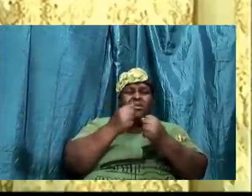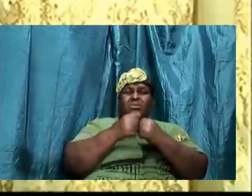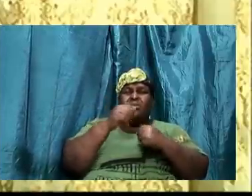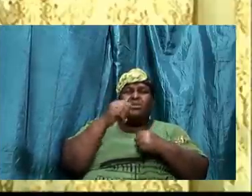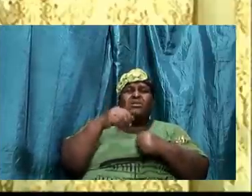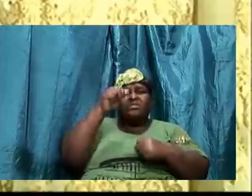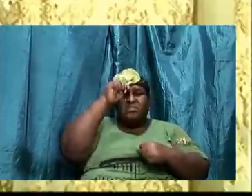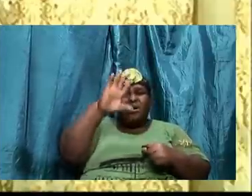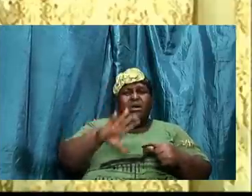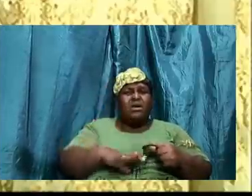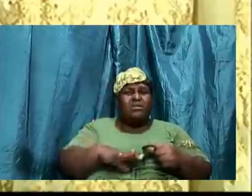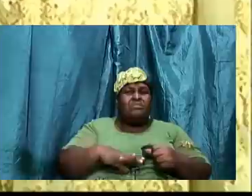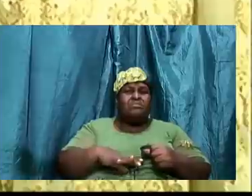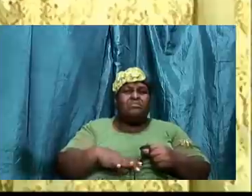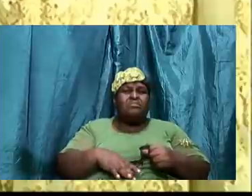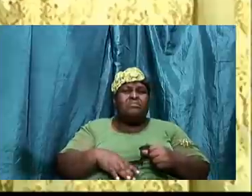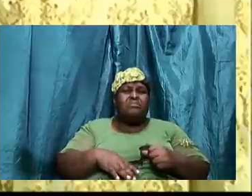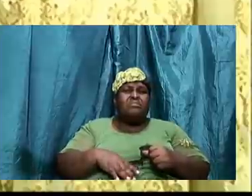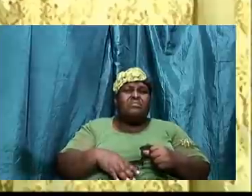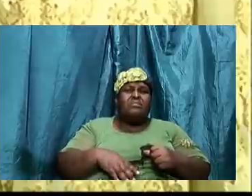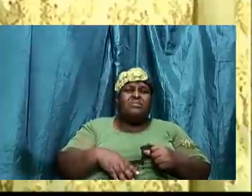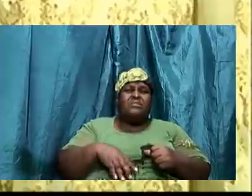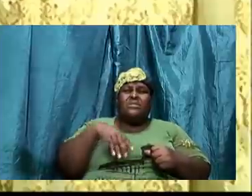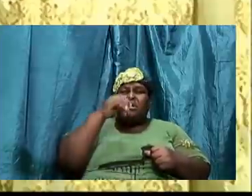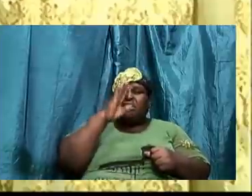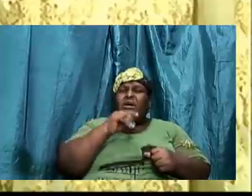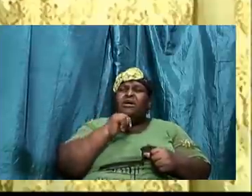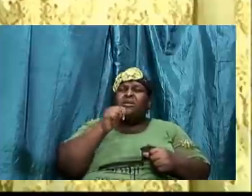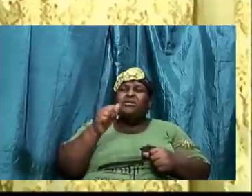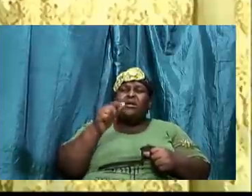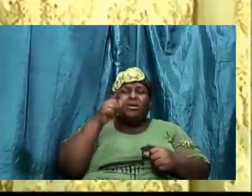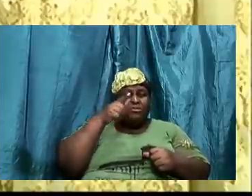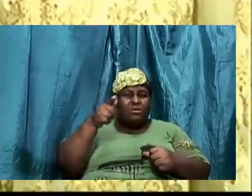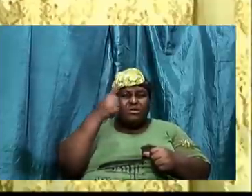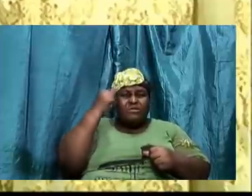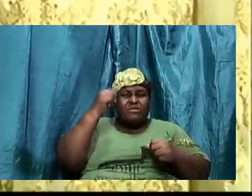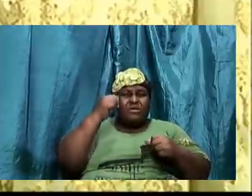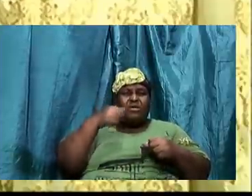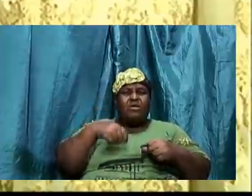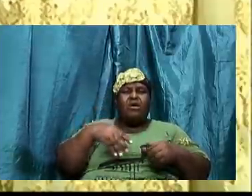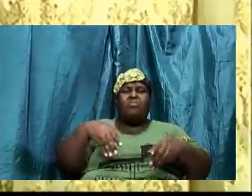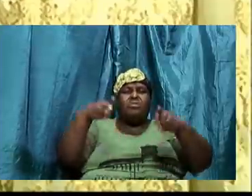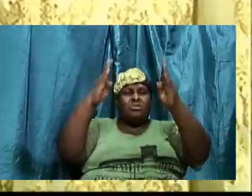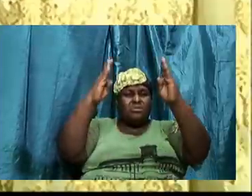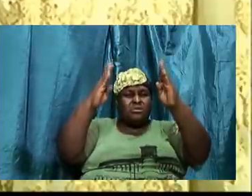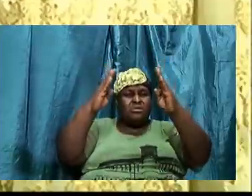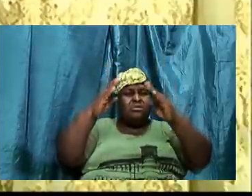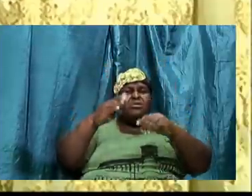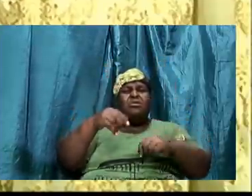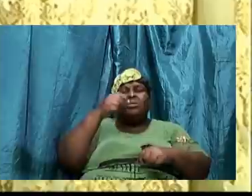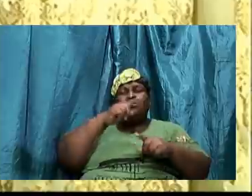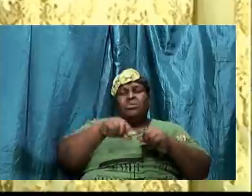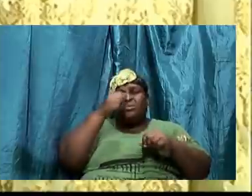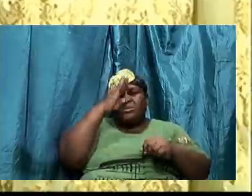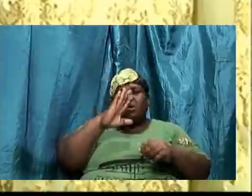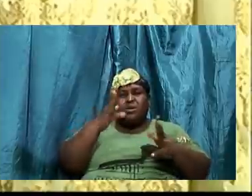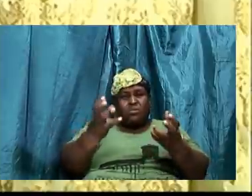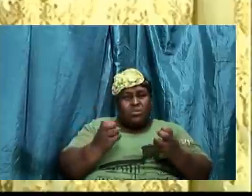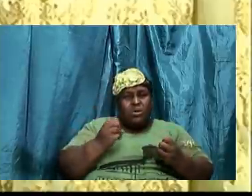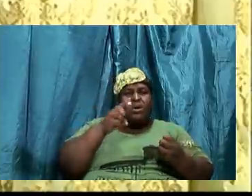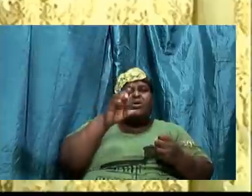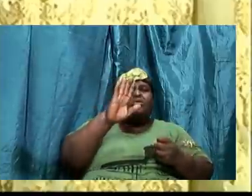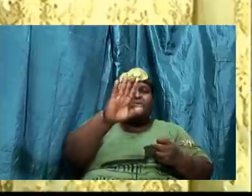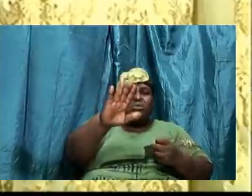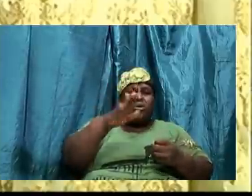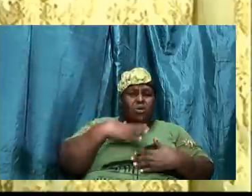could come and dwell in. And God is not looking for a building, but he wants you, he wants your soul to dwell in.